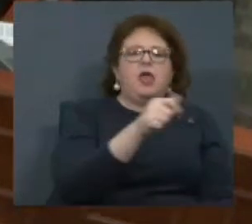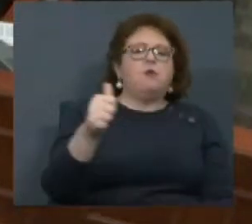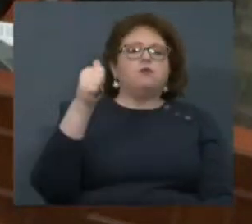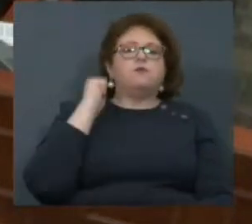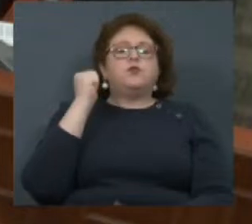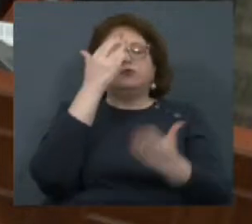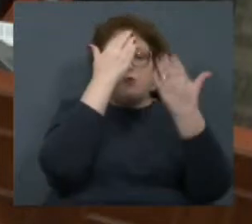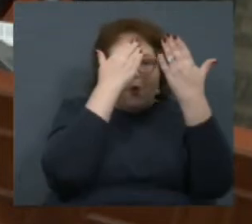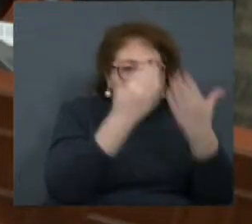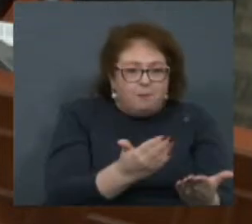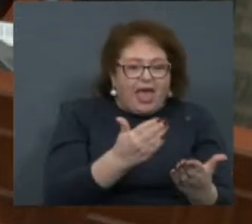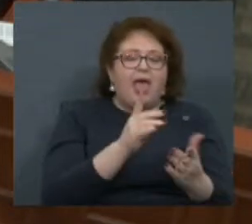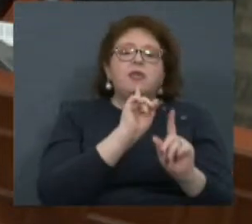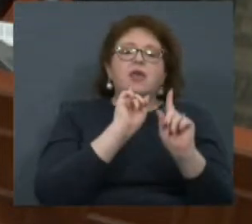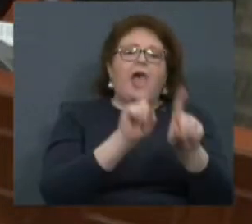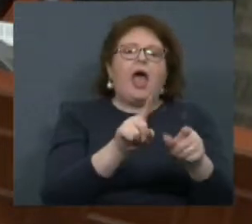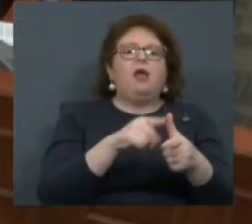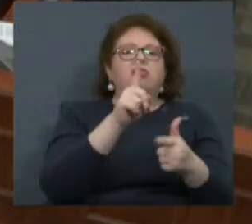recalled.